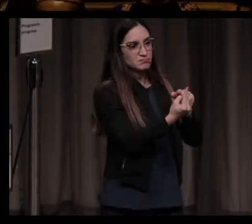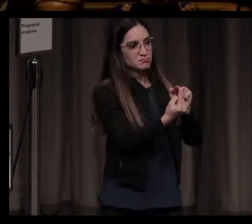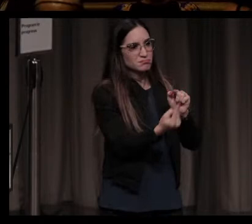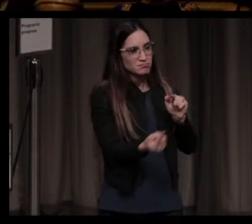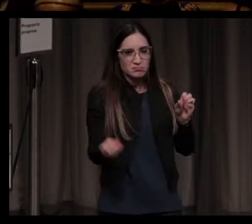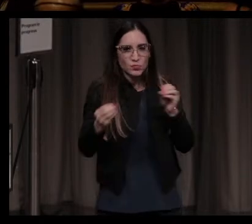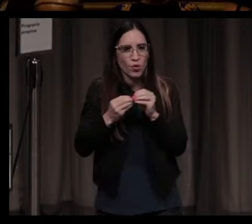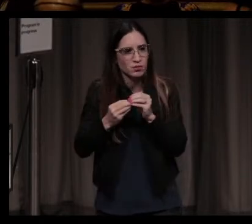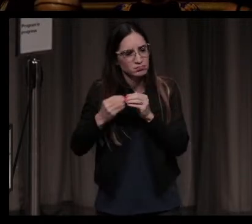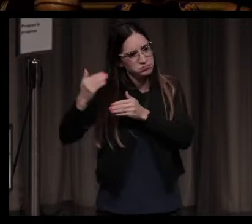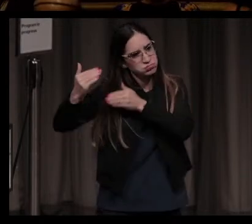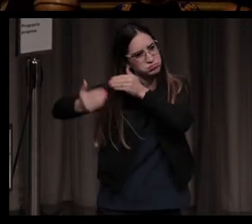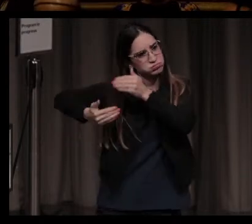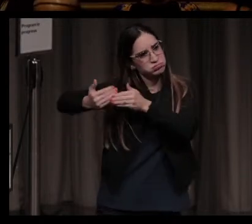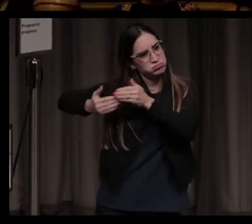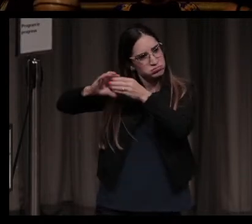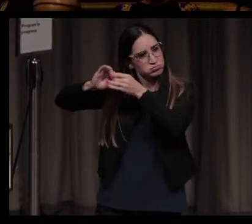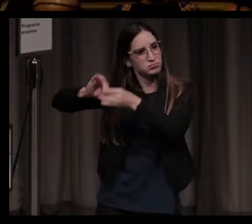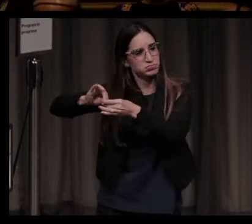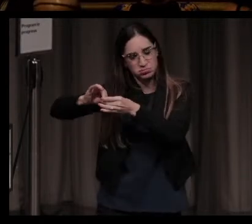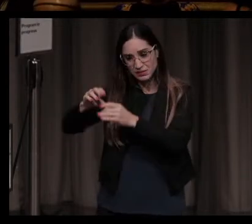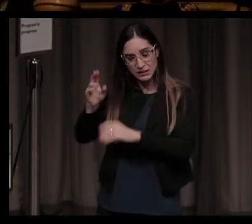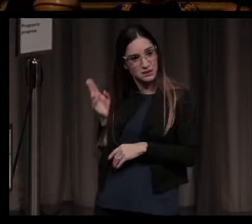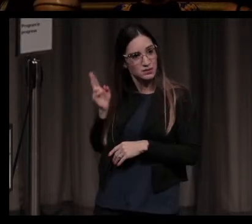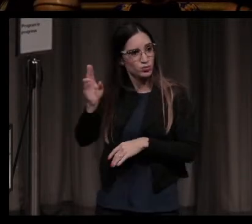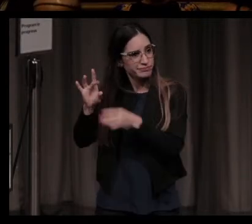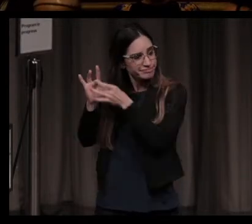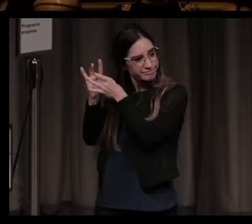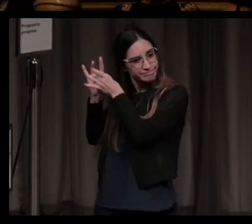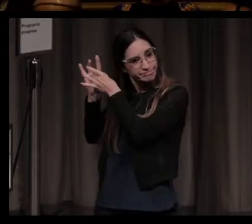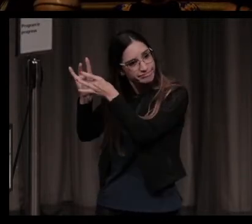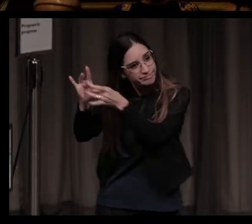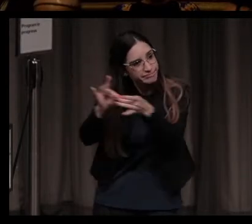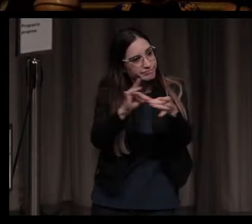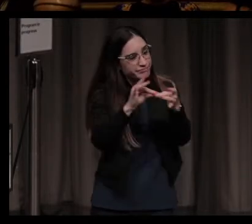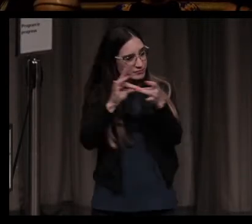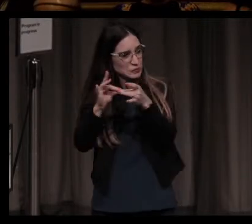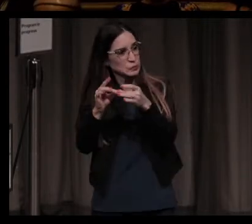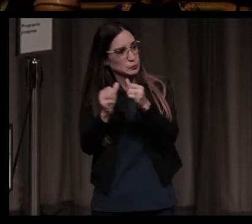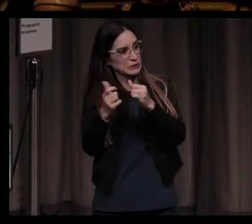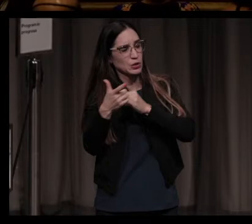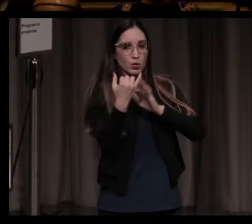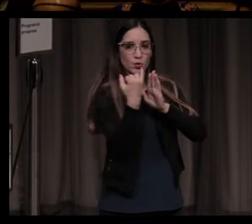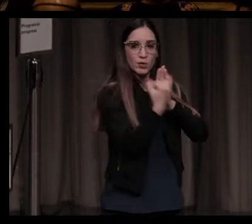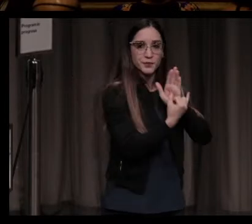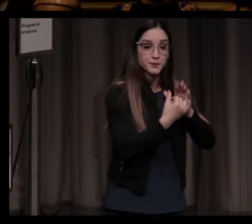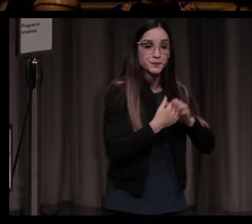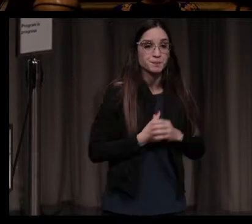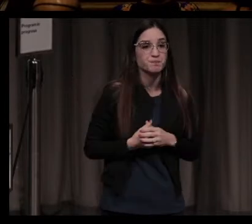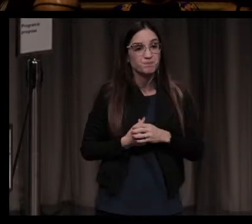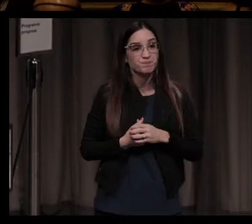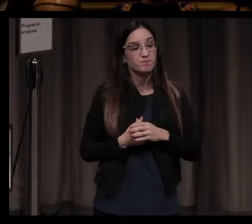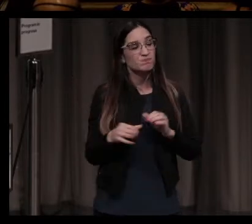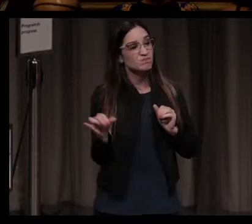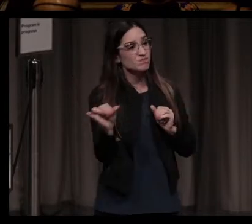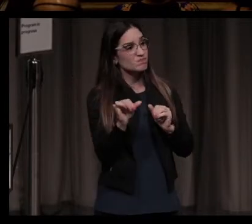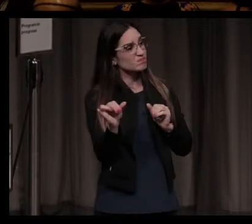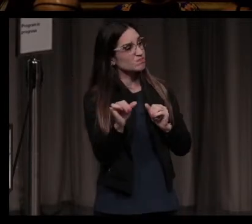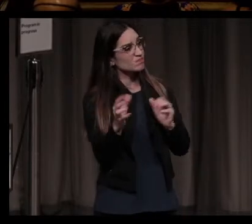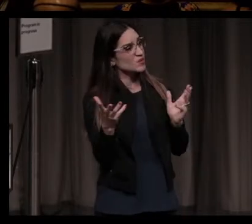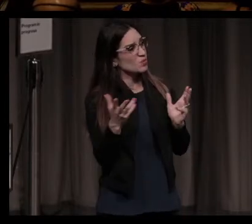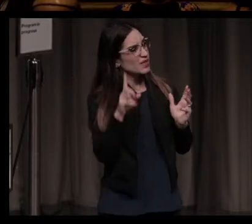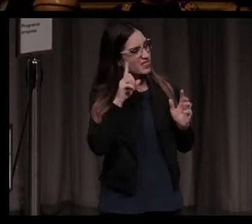history behind that beyond just what the mainstream culture knows. And secondary to that exoticization is